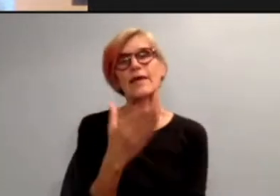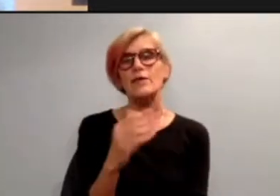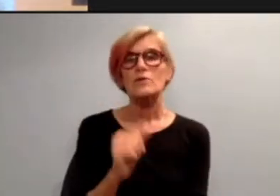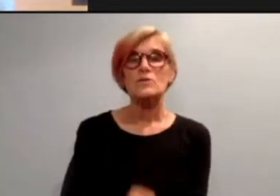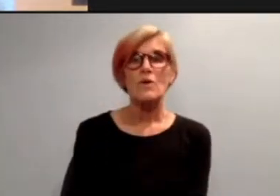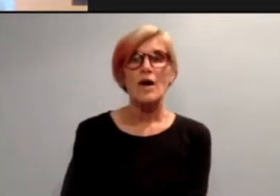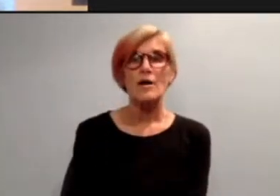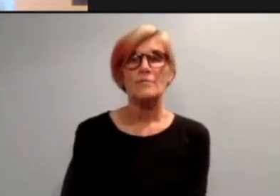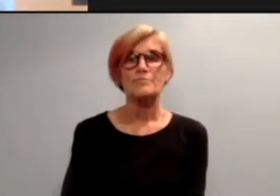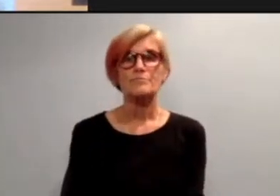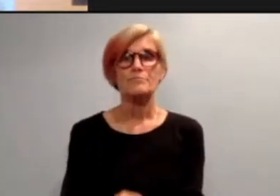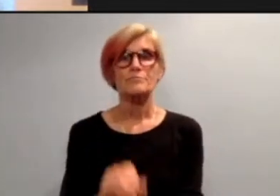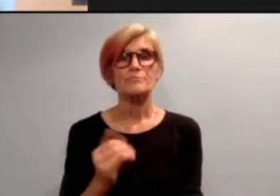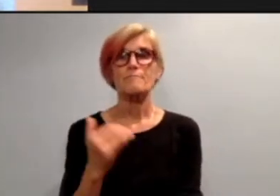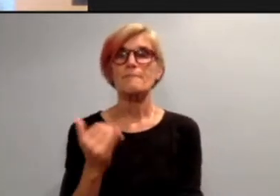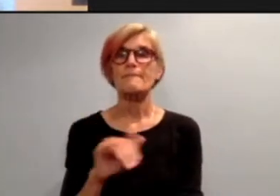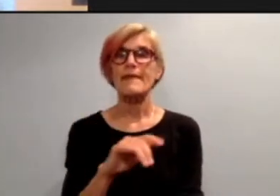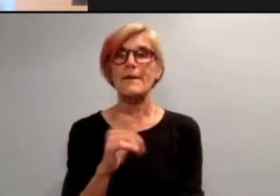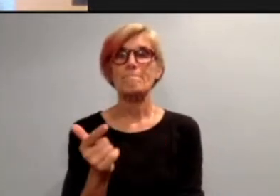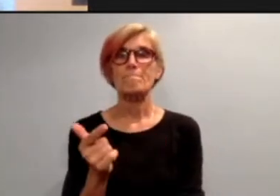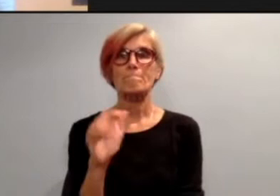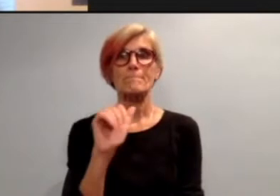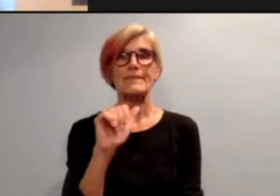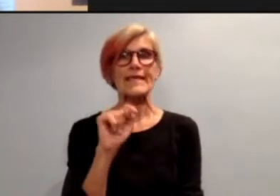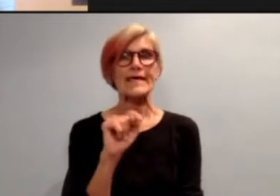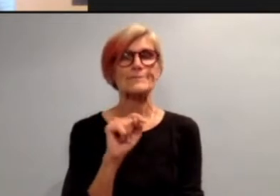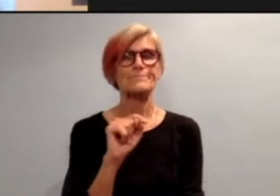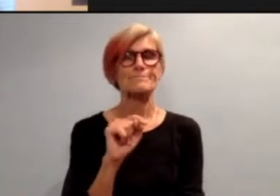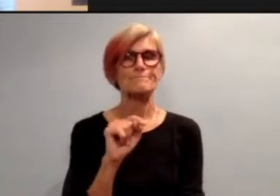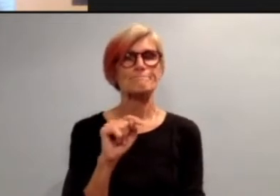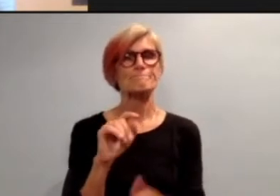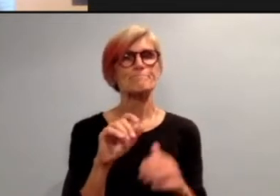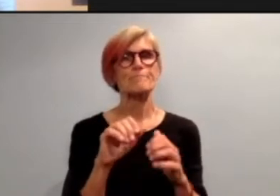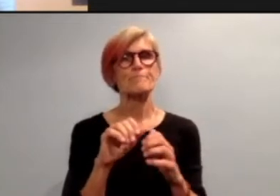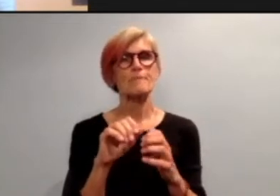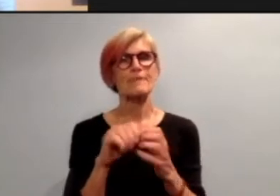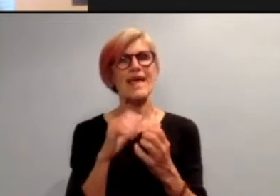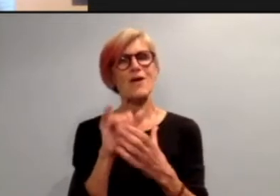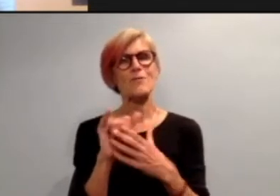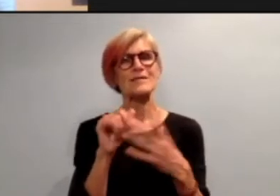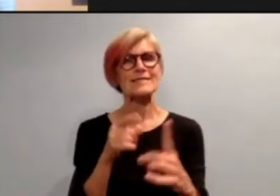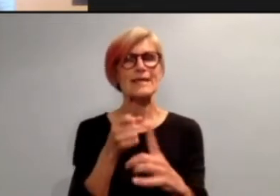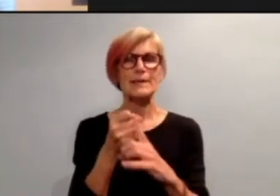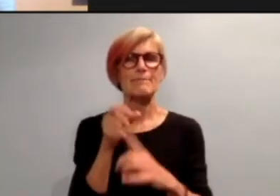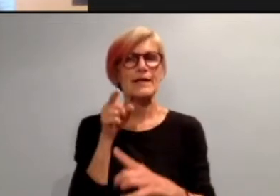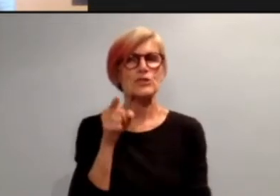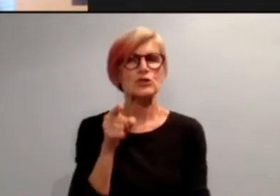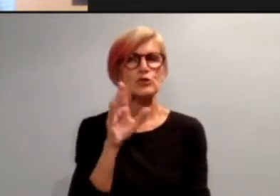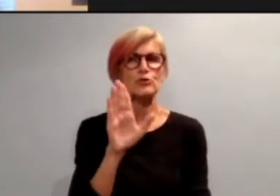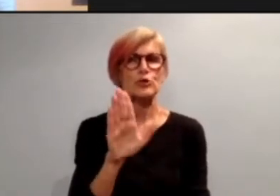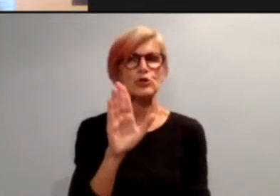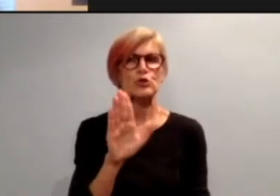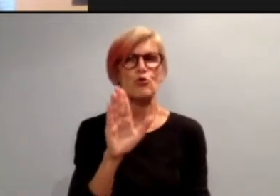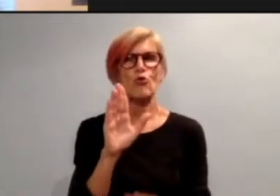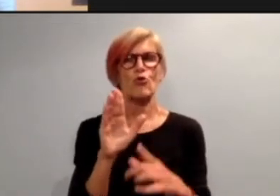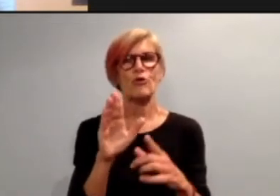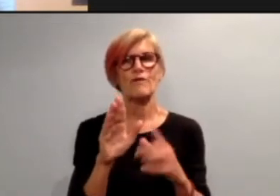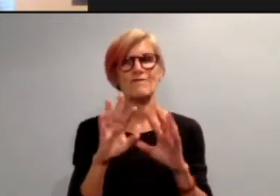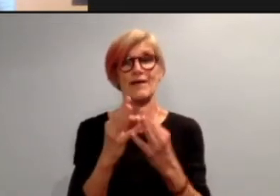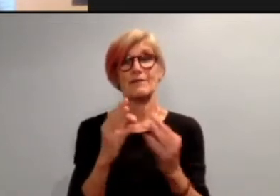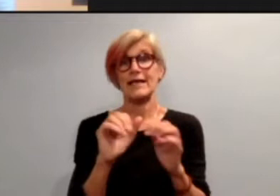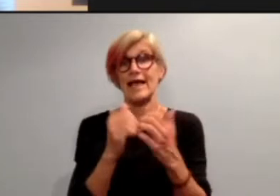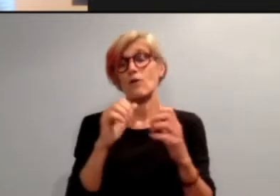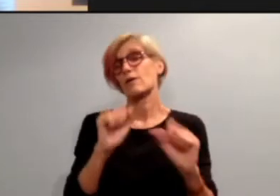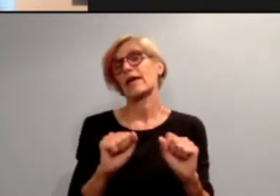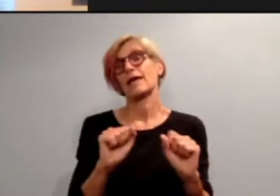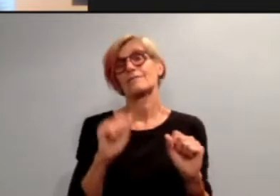I'll tweak the question to you. How has this impacted you and your family, and how can the California Democratic Party